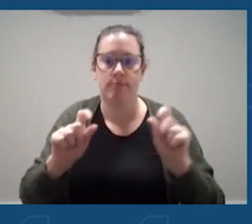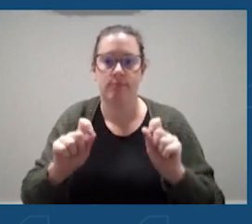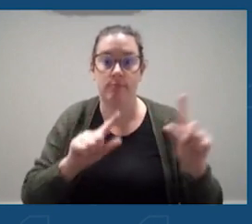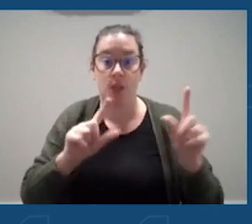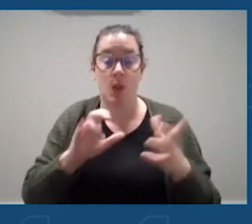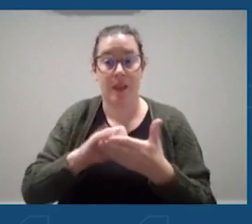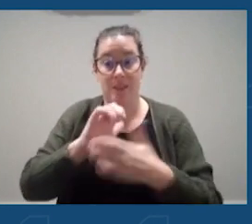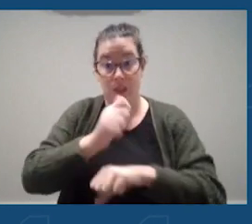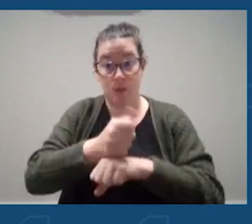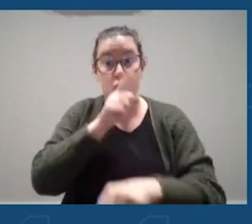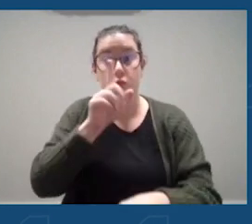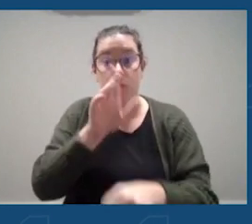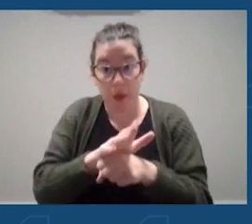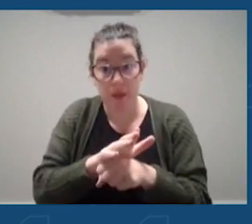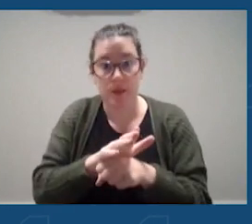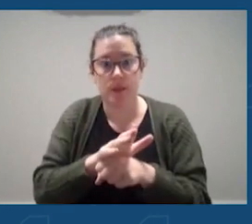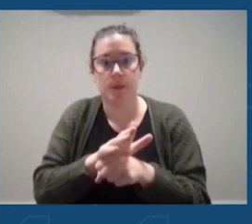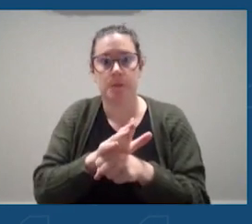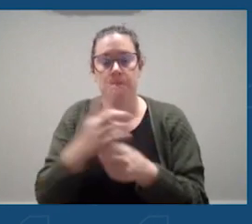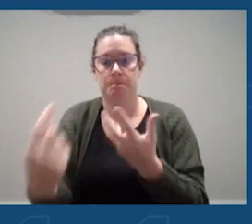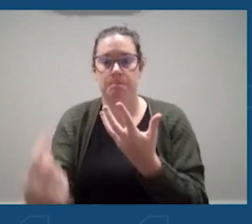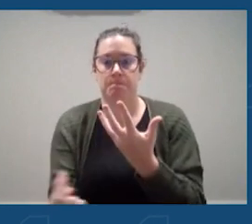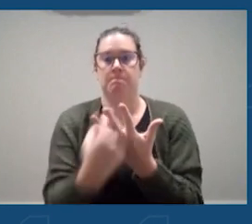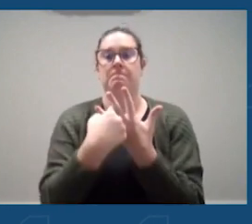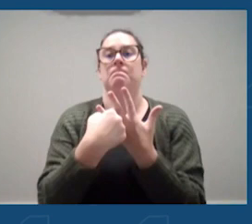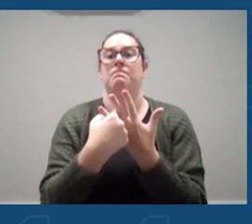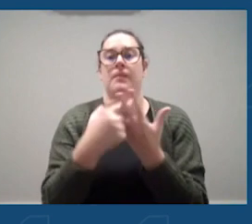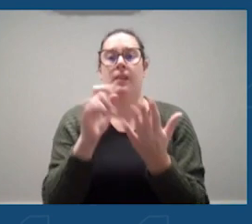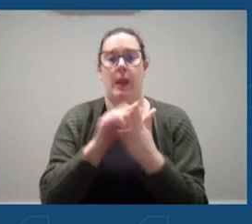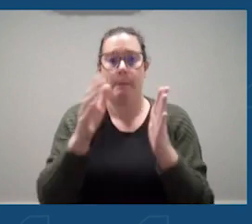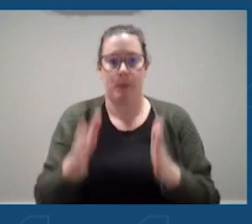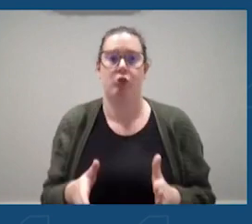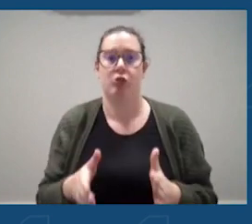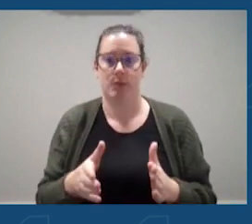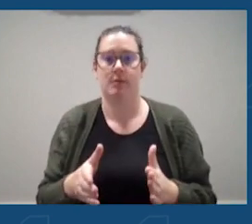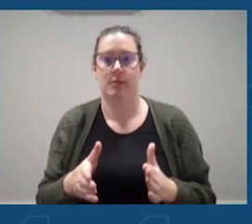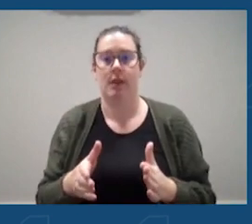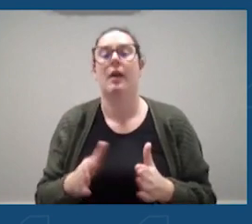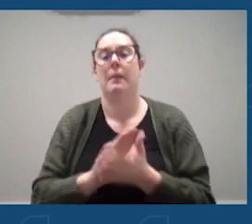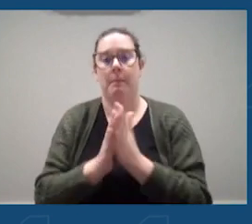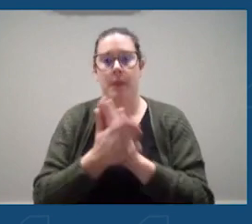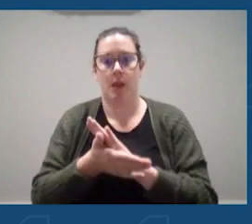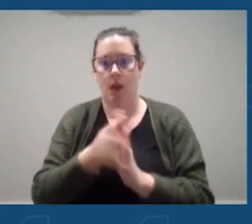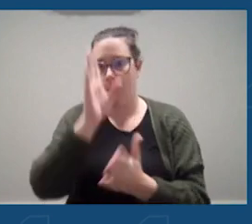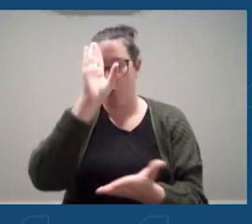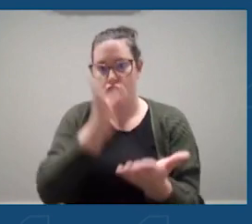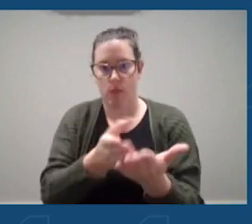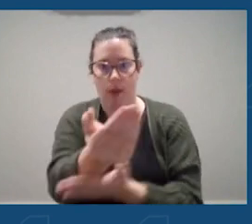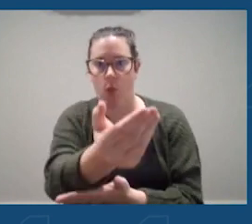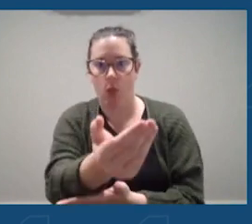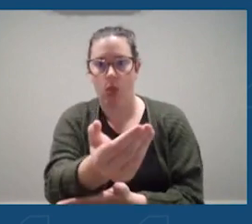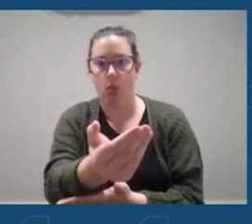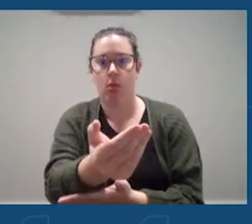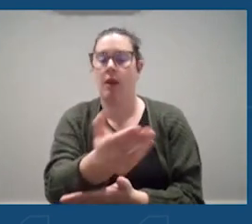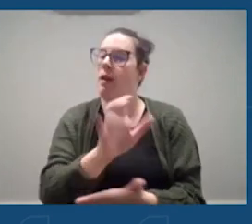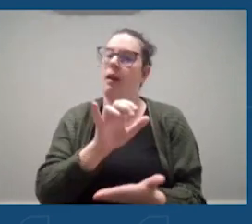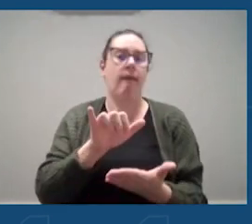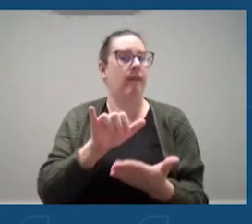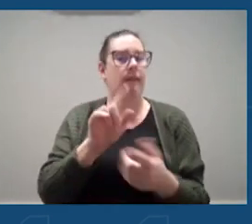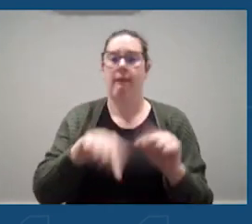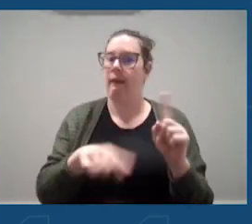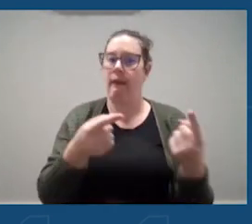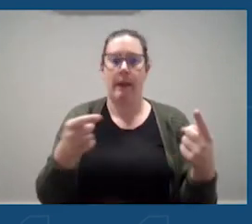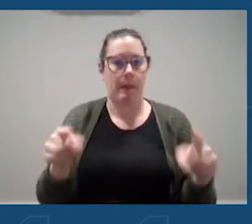really allow for the radicalization of people. That can't be the case. So I'm going to make sure,